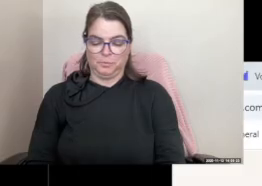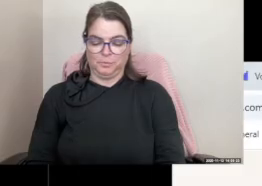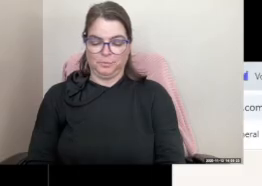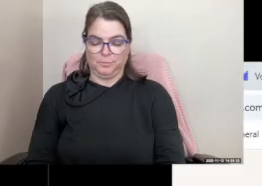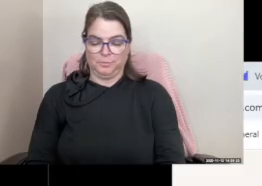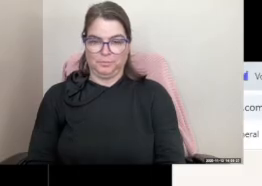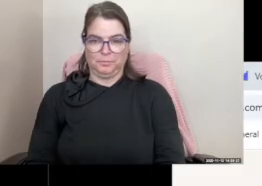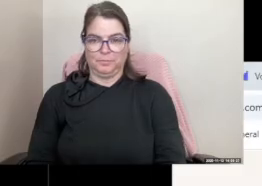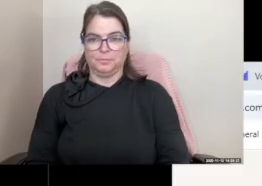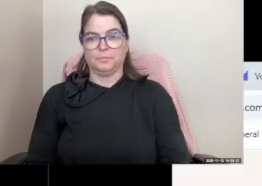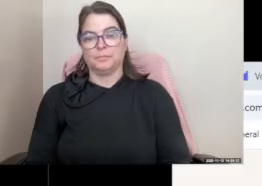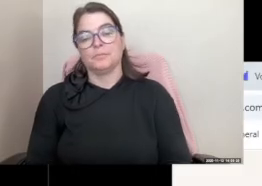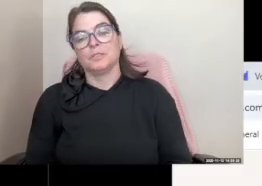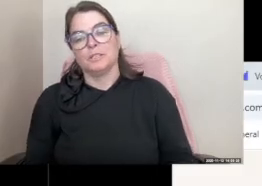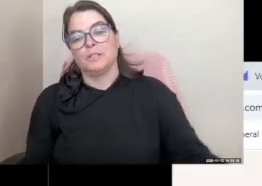Lisa?